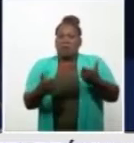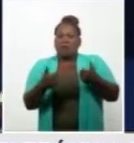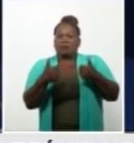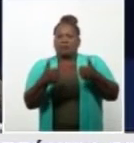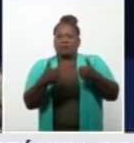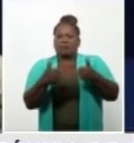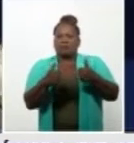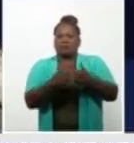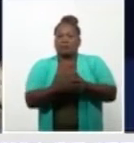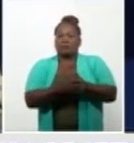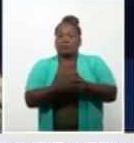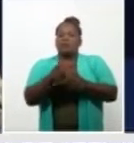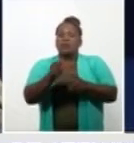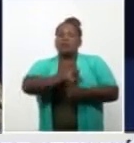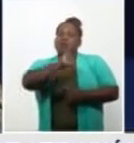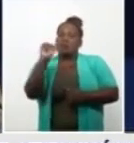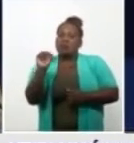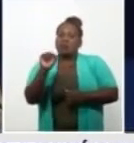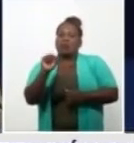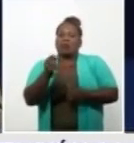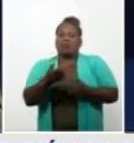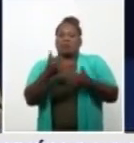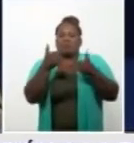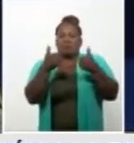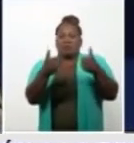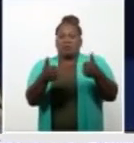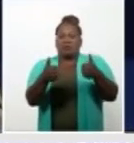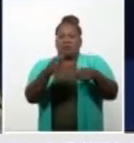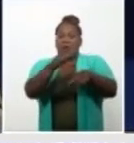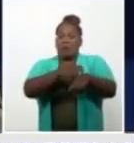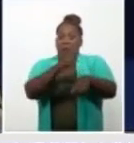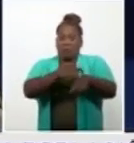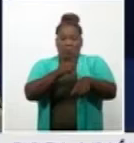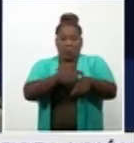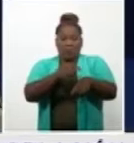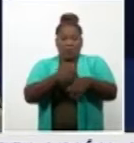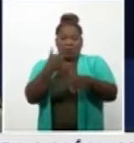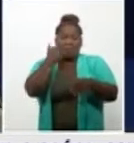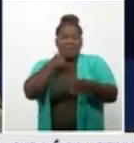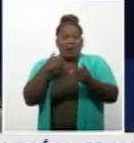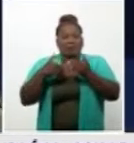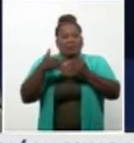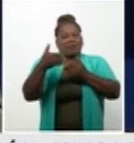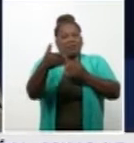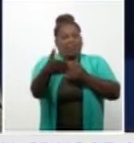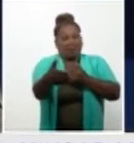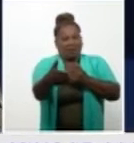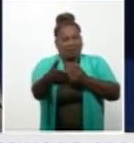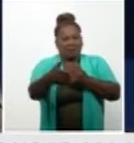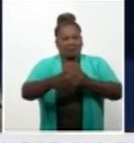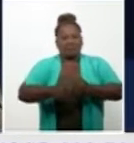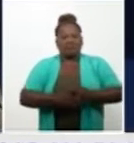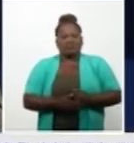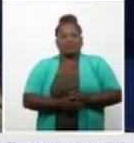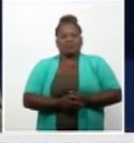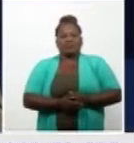192 remain in hospital. These are the active cases that we have in the country today. And of